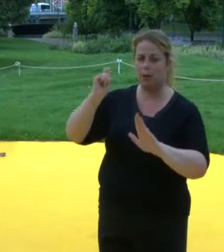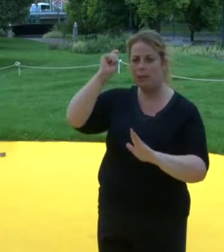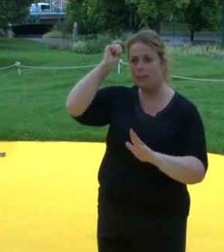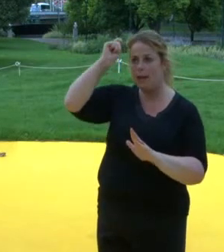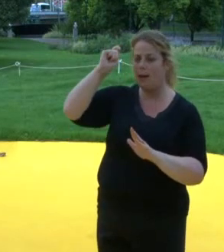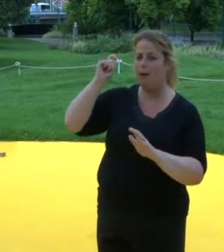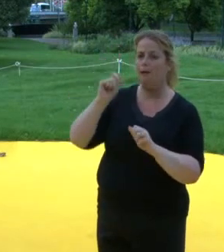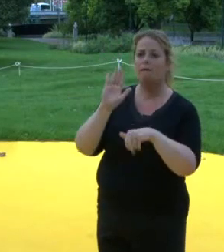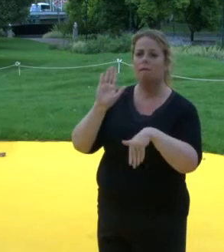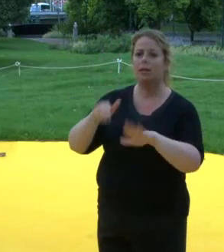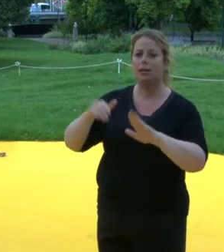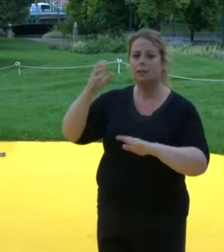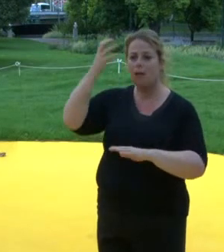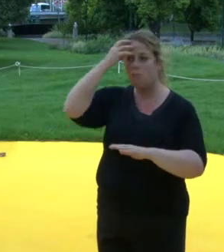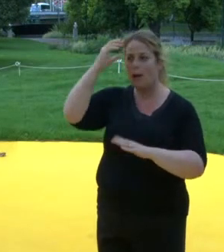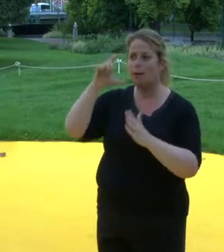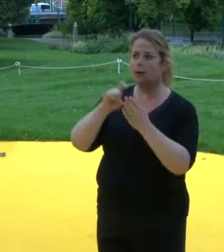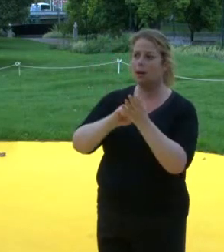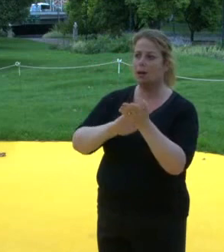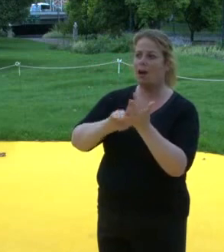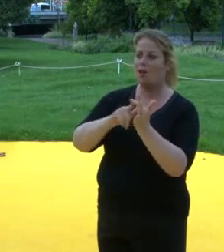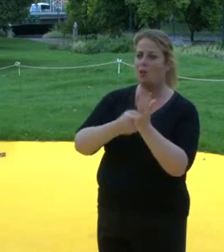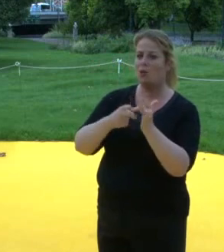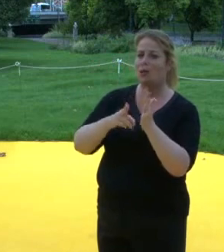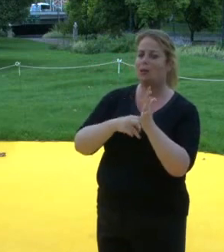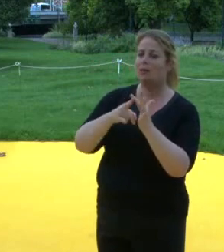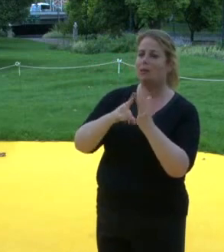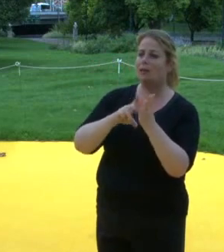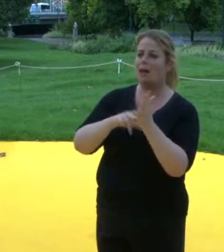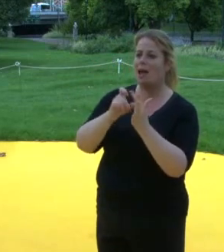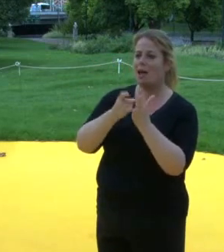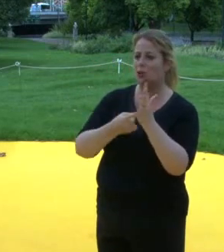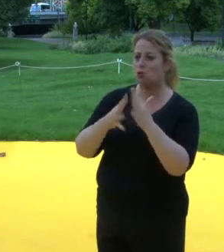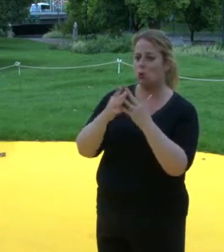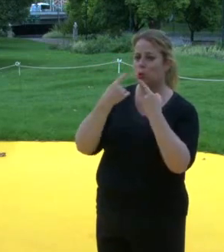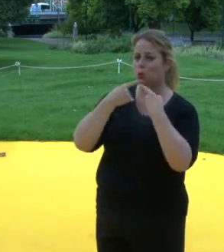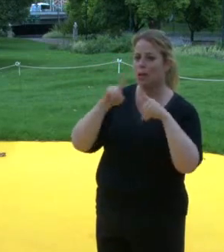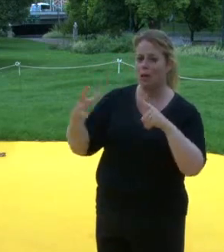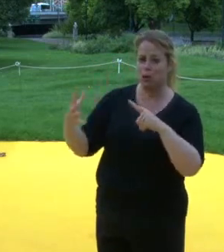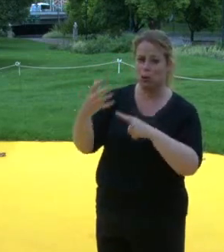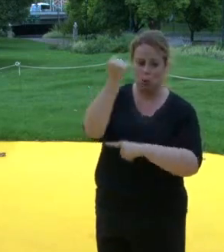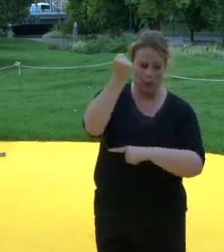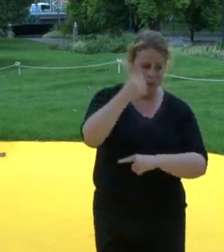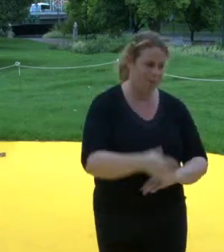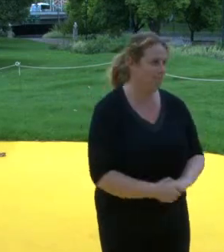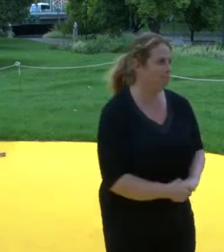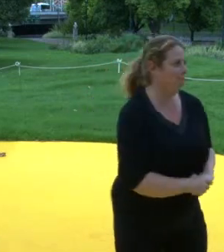brain, Catherine Andrews, to the stage to announce the winner of the Victorian Prize for Literature. Welcome.